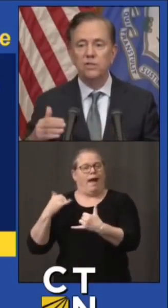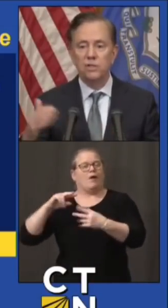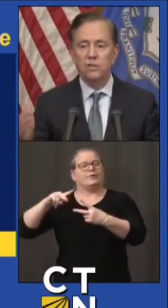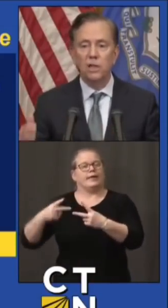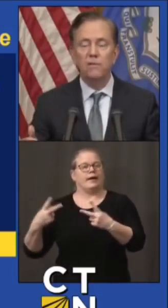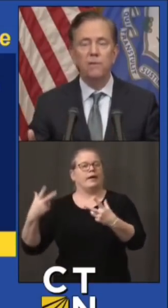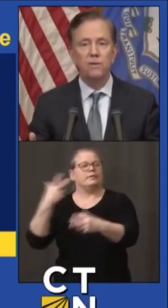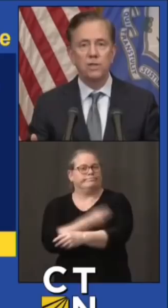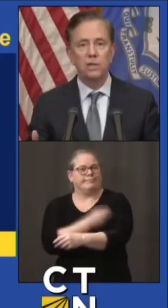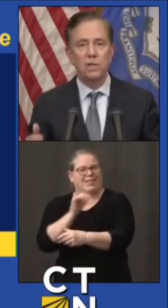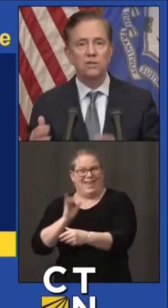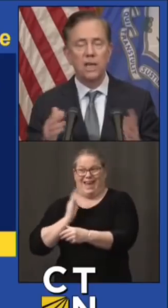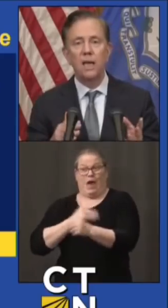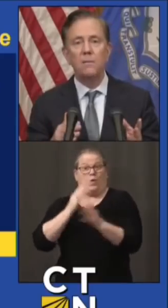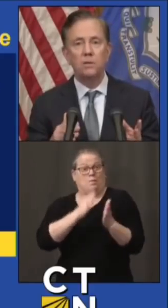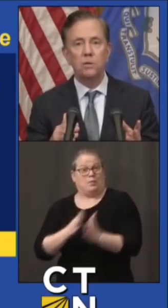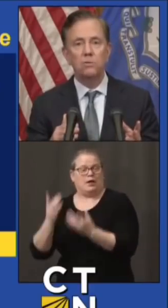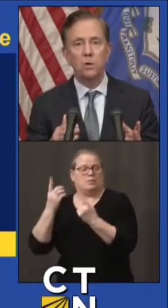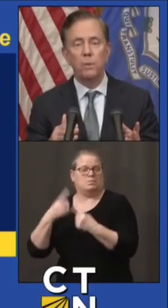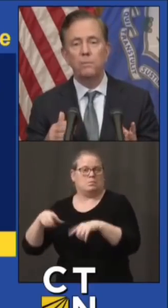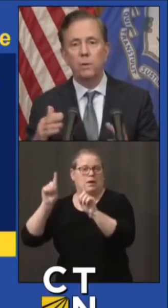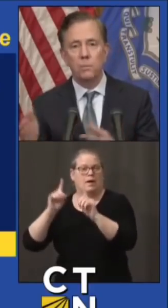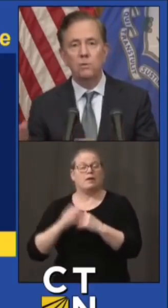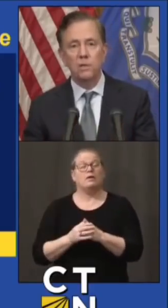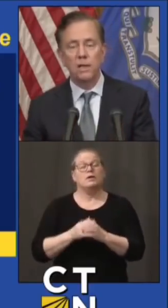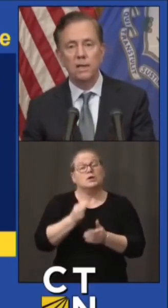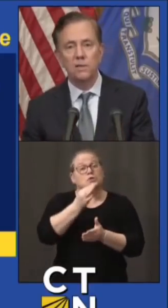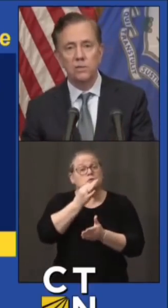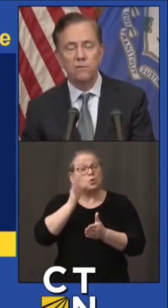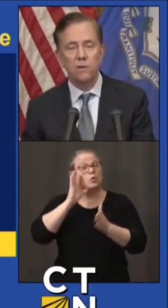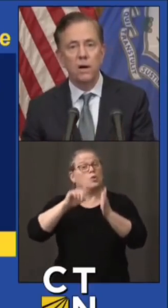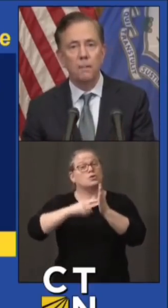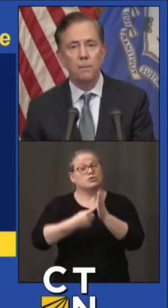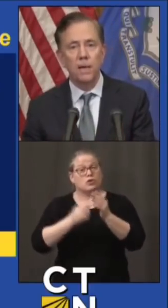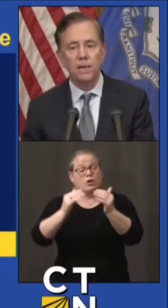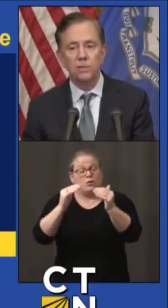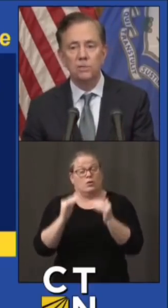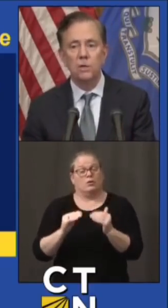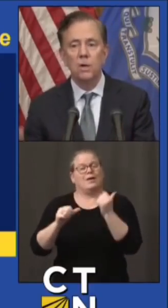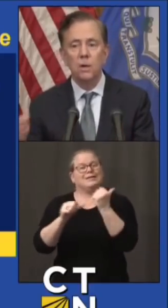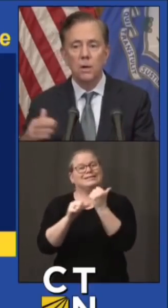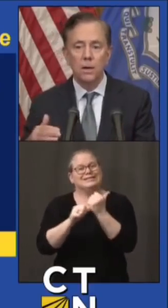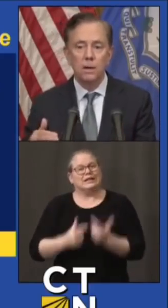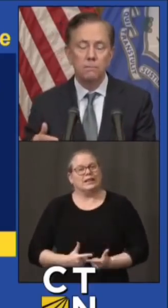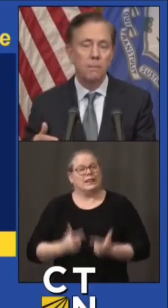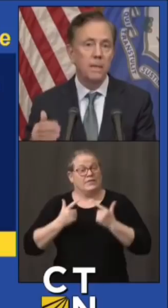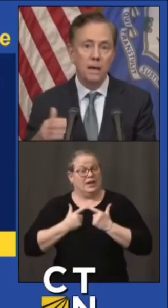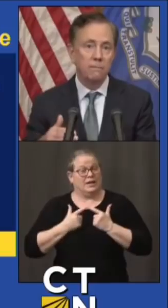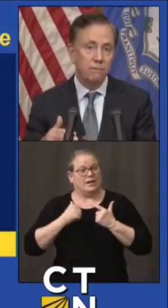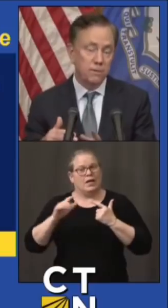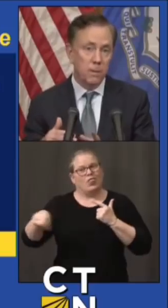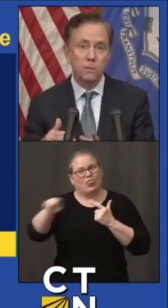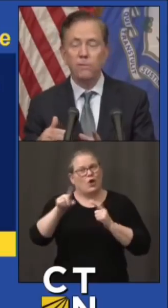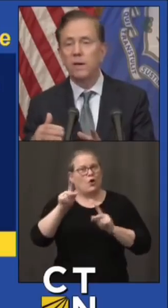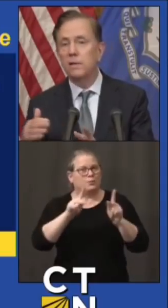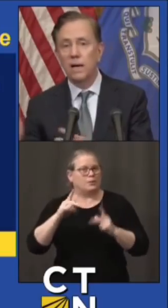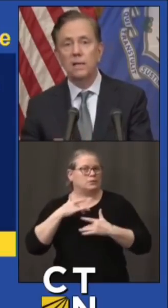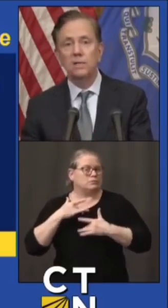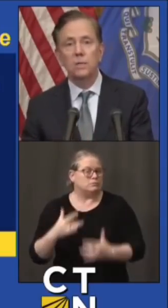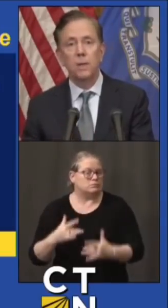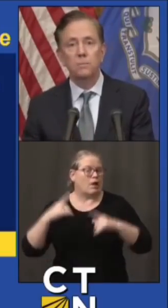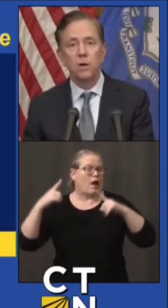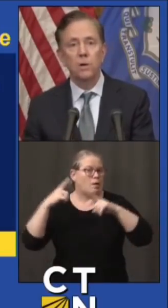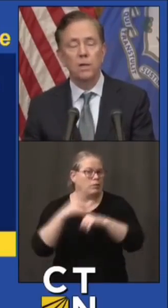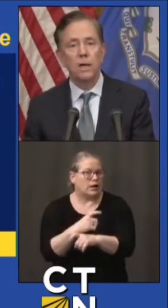into the assisted living facilities, again, because those are people that are most likely to suffer complications, be that sometimes